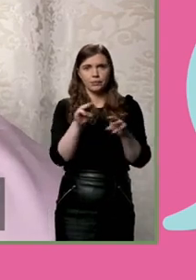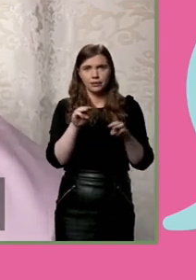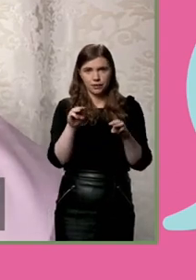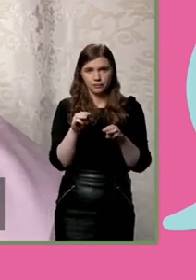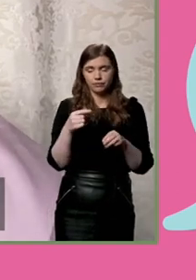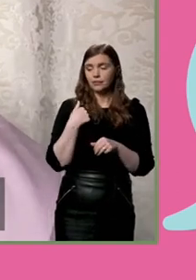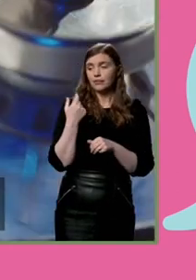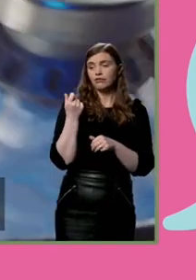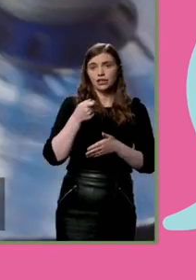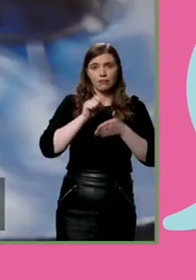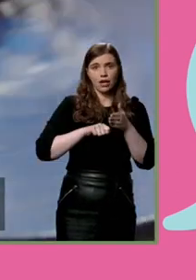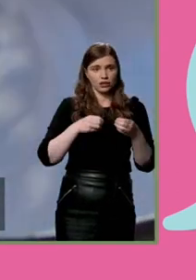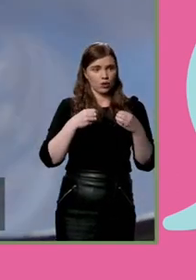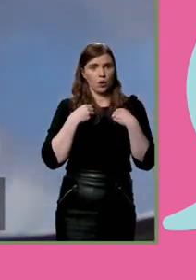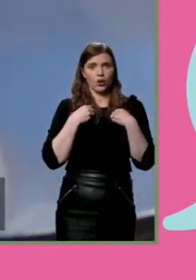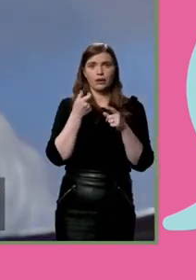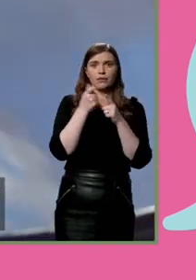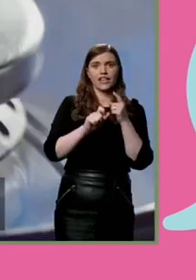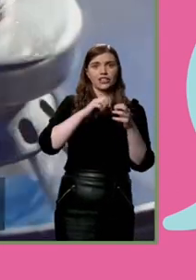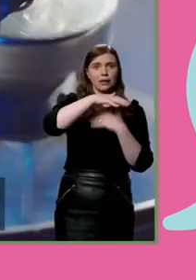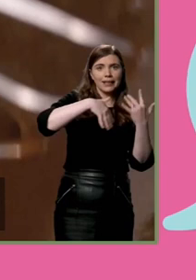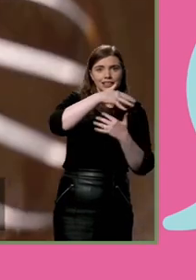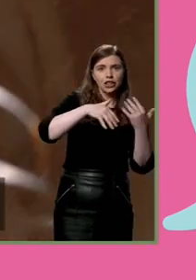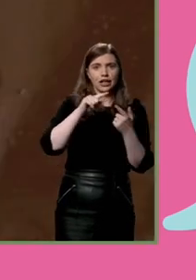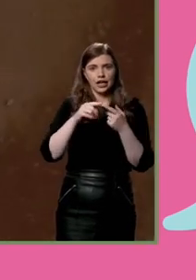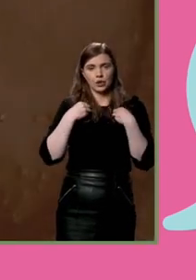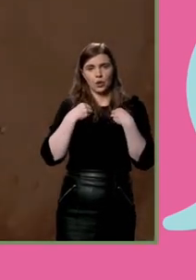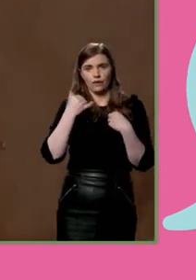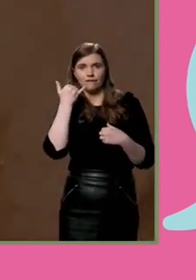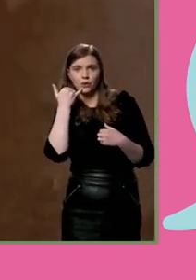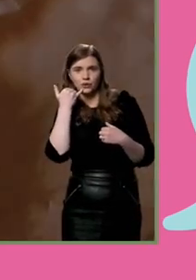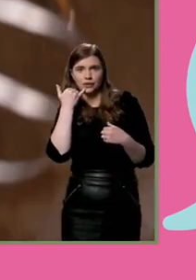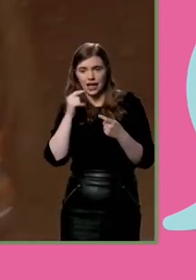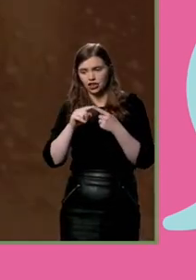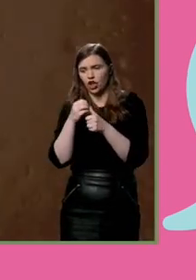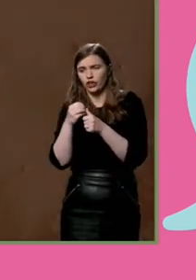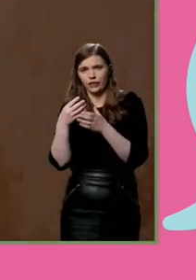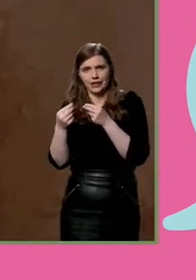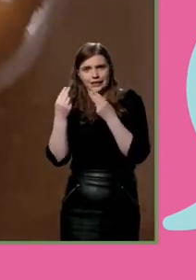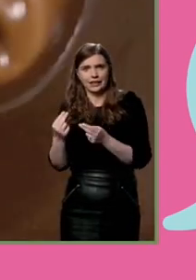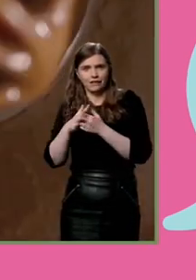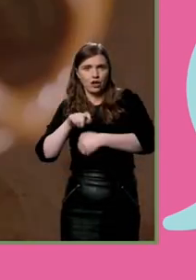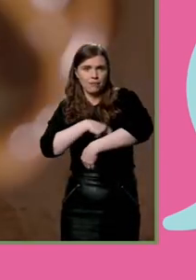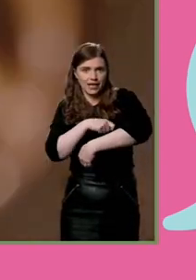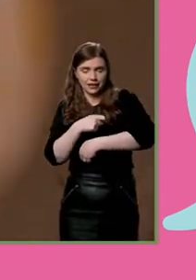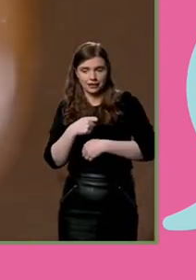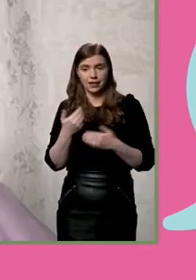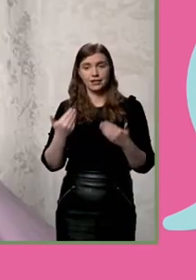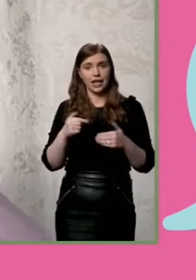I've recently purchased my own professional mixer and my own phone and other baking equipment. Now we are here